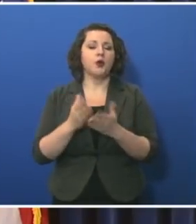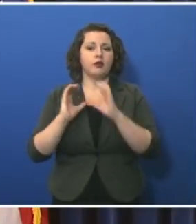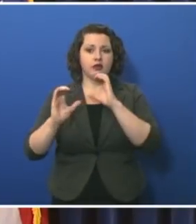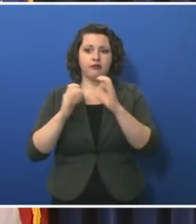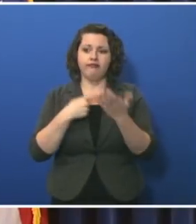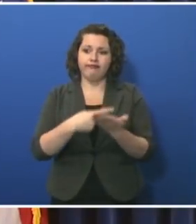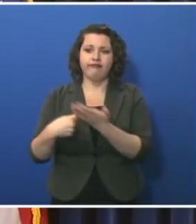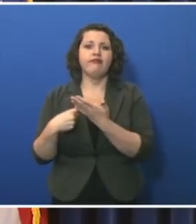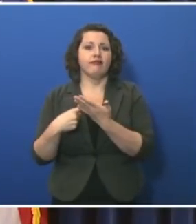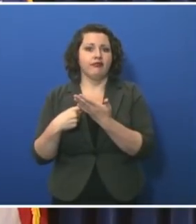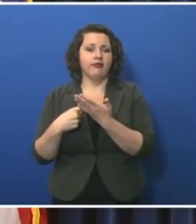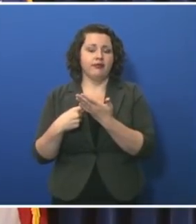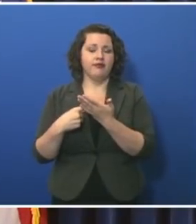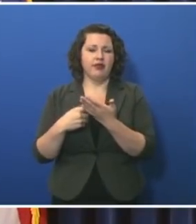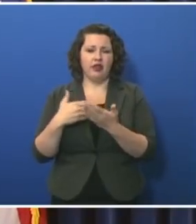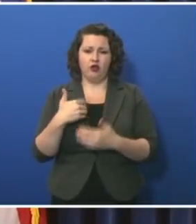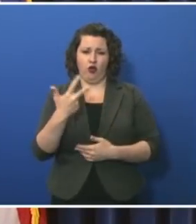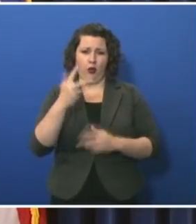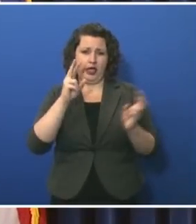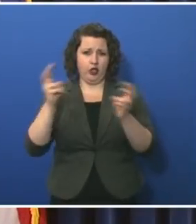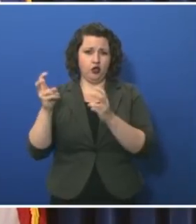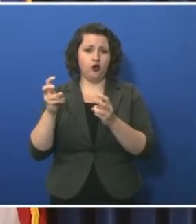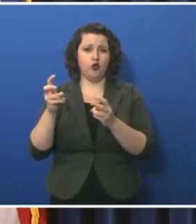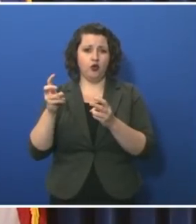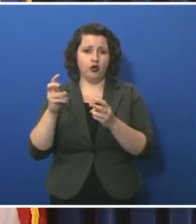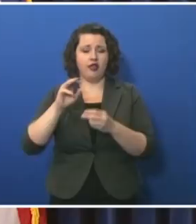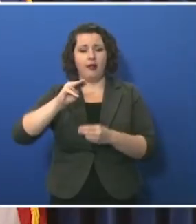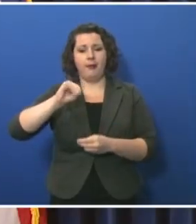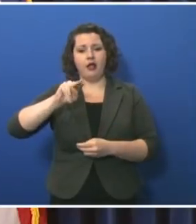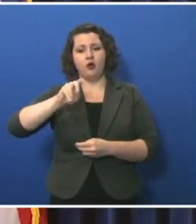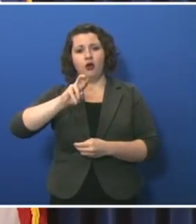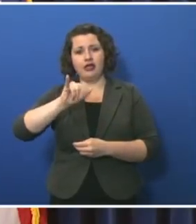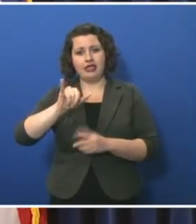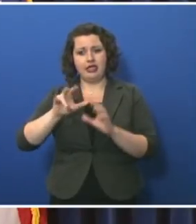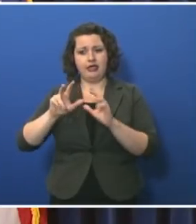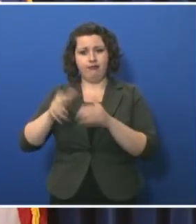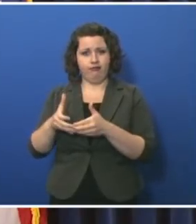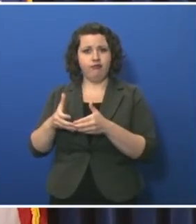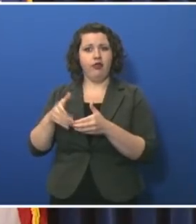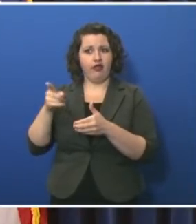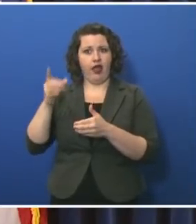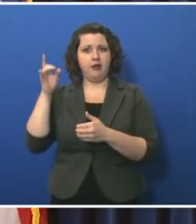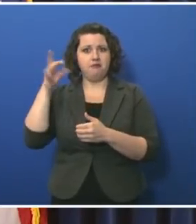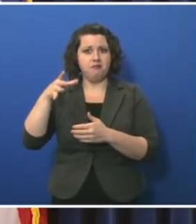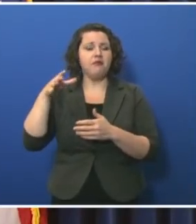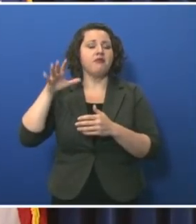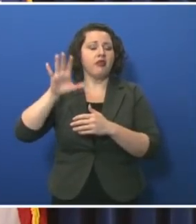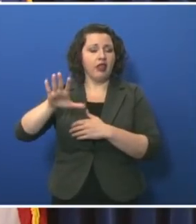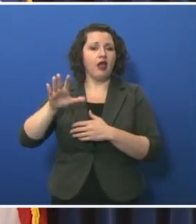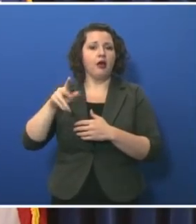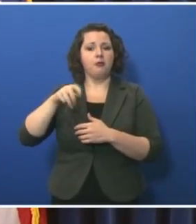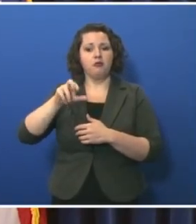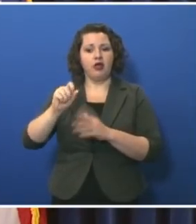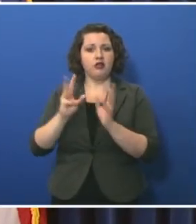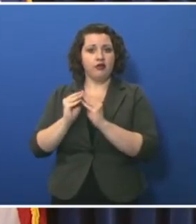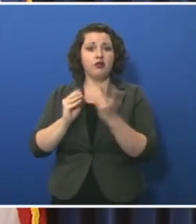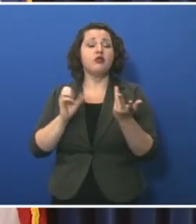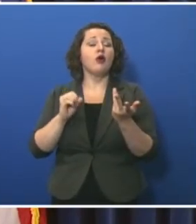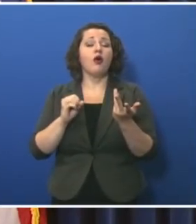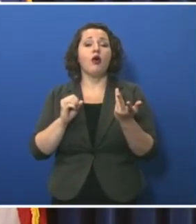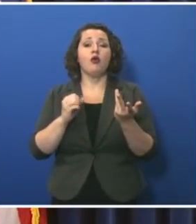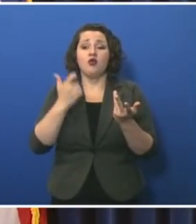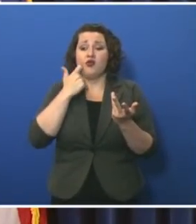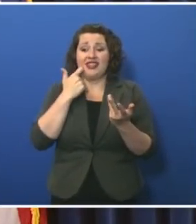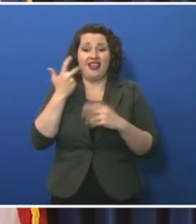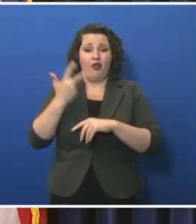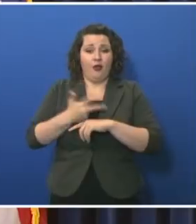regarding some 3 issues that the minority party brought up at their press conference. And so we've met for the last 3 days. My